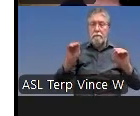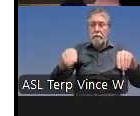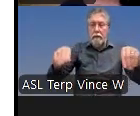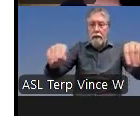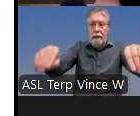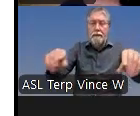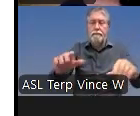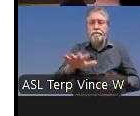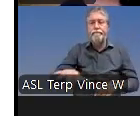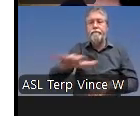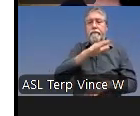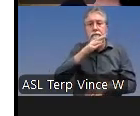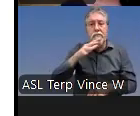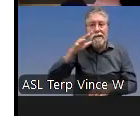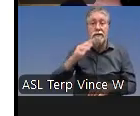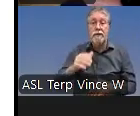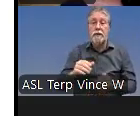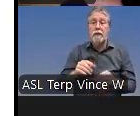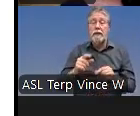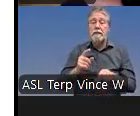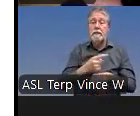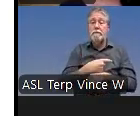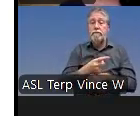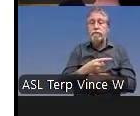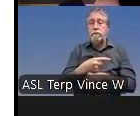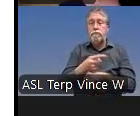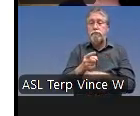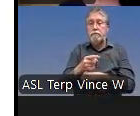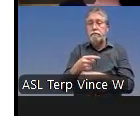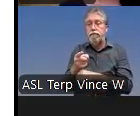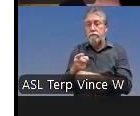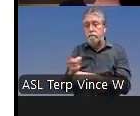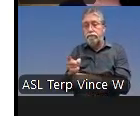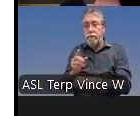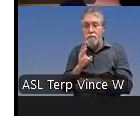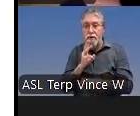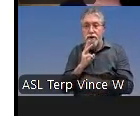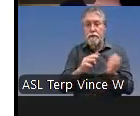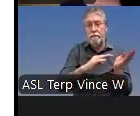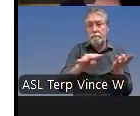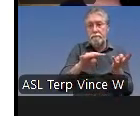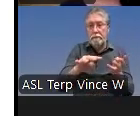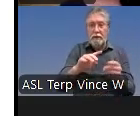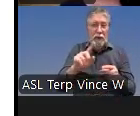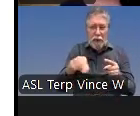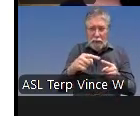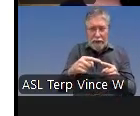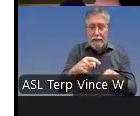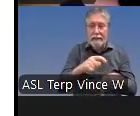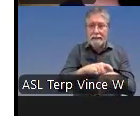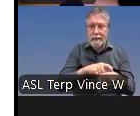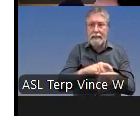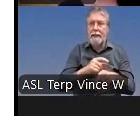Certainly, if the data are used in irrigation timing, both the amount and when it's appropriate to start turning the center pivot.